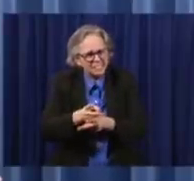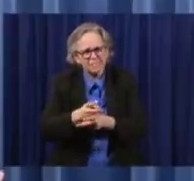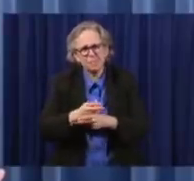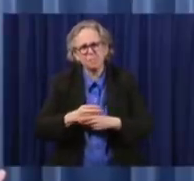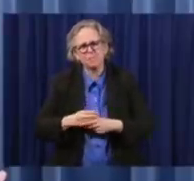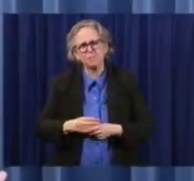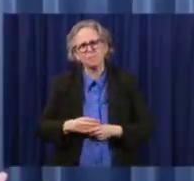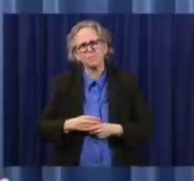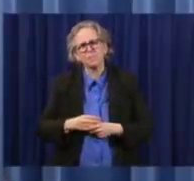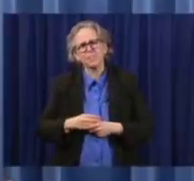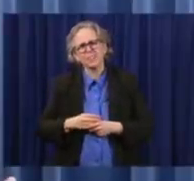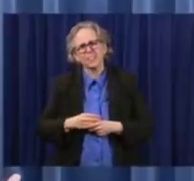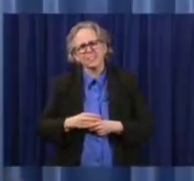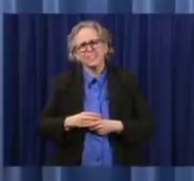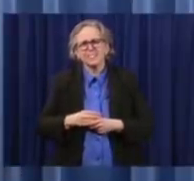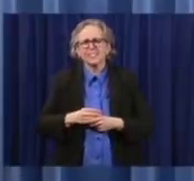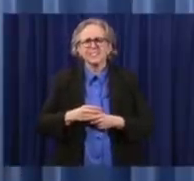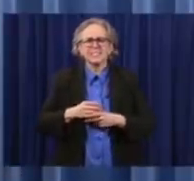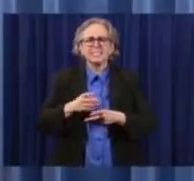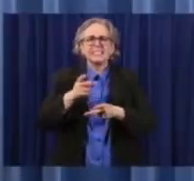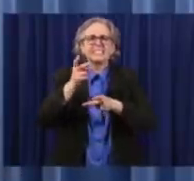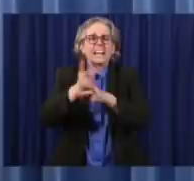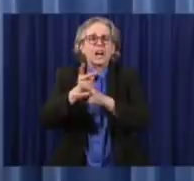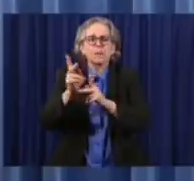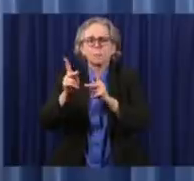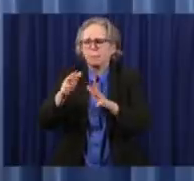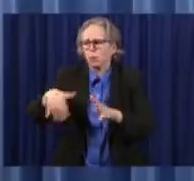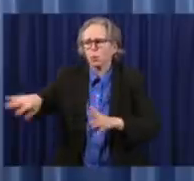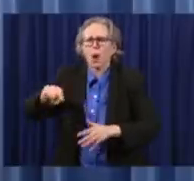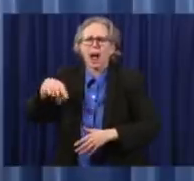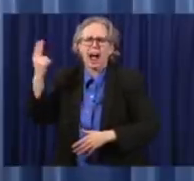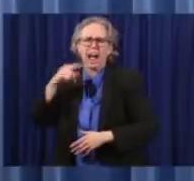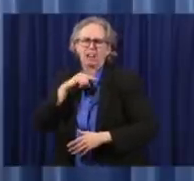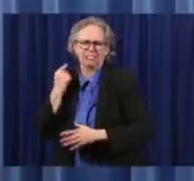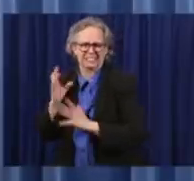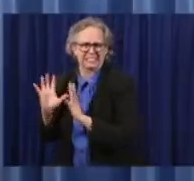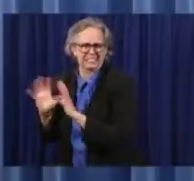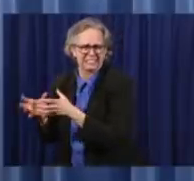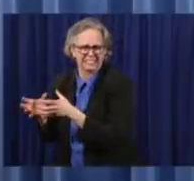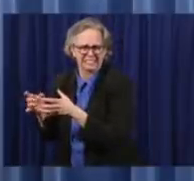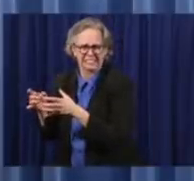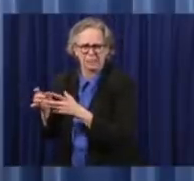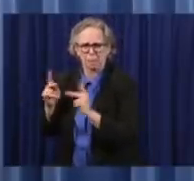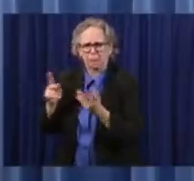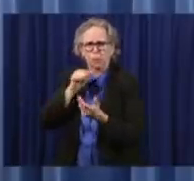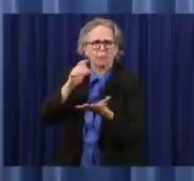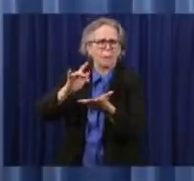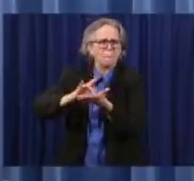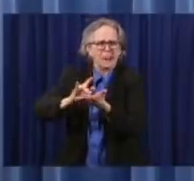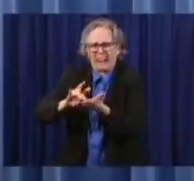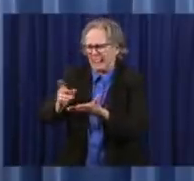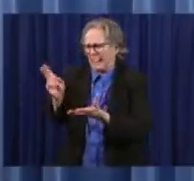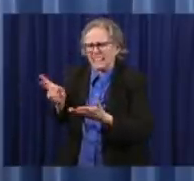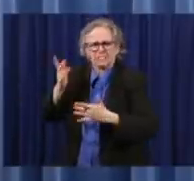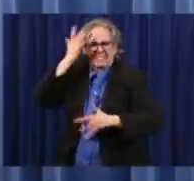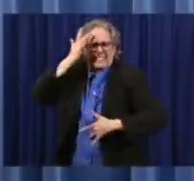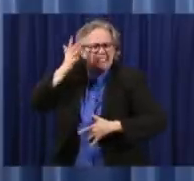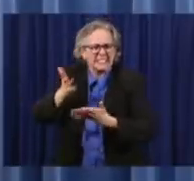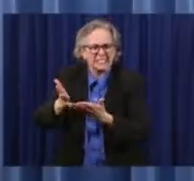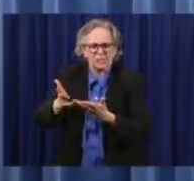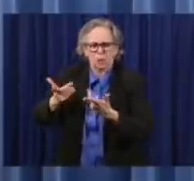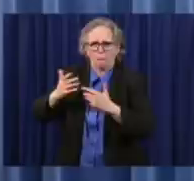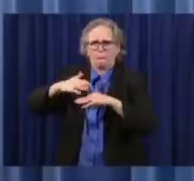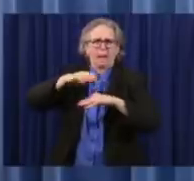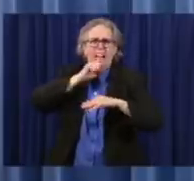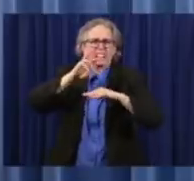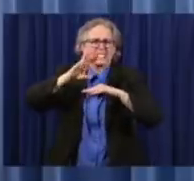out for people who are more vulnerable, people who have a medical problem, people who are over 60,